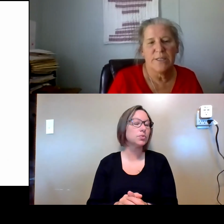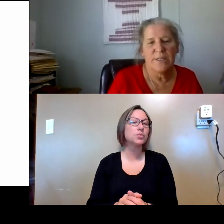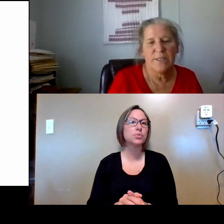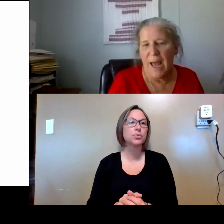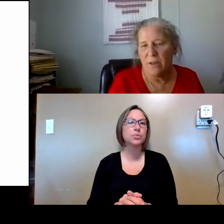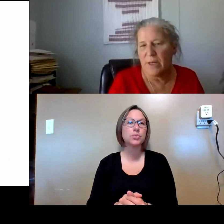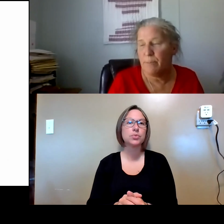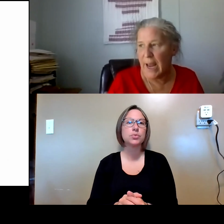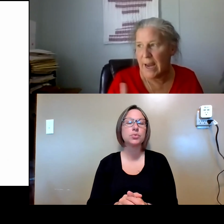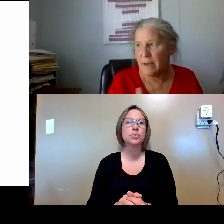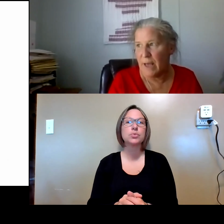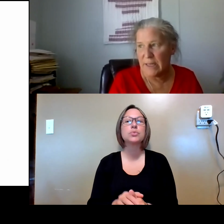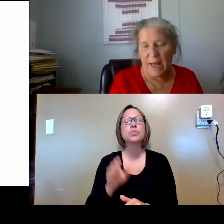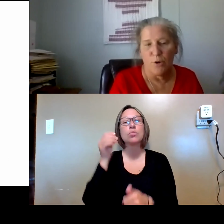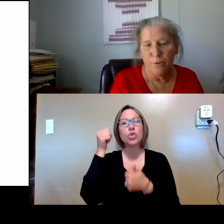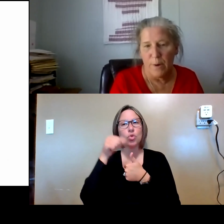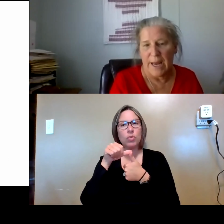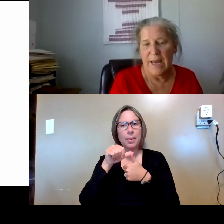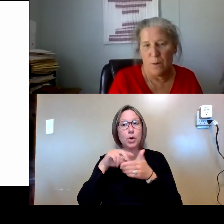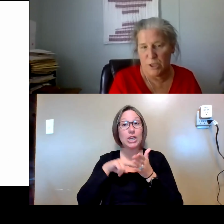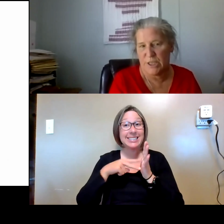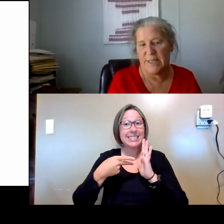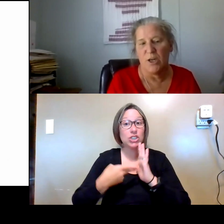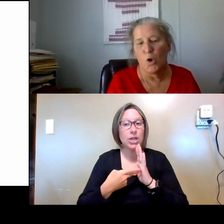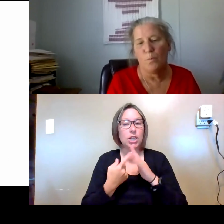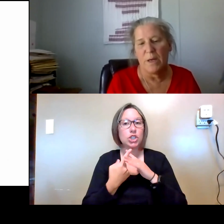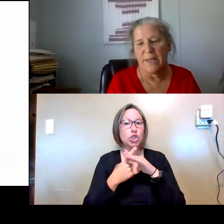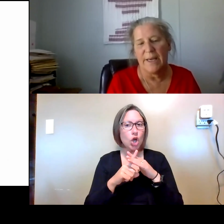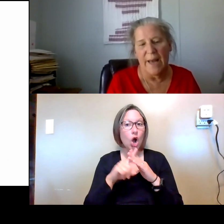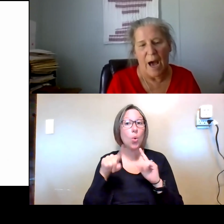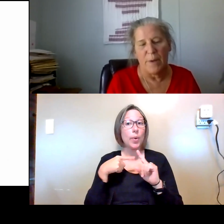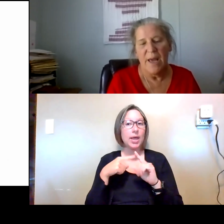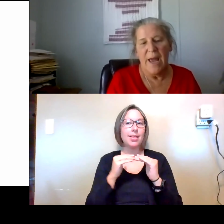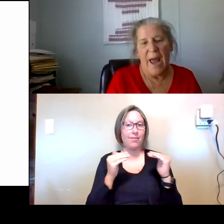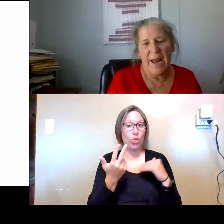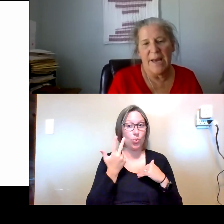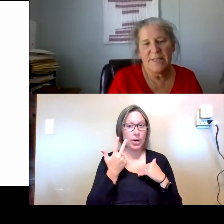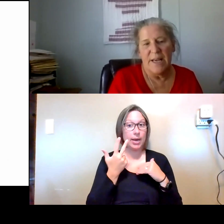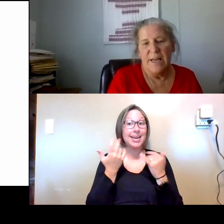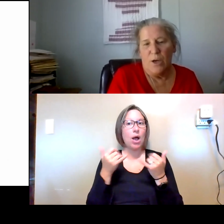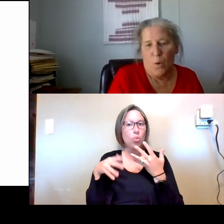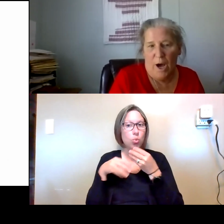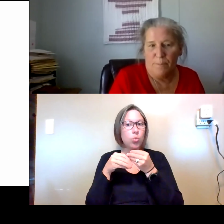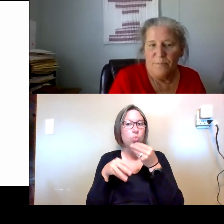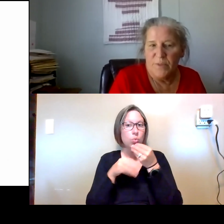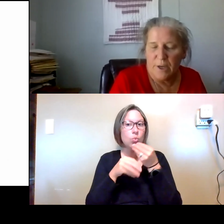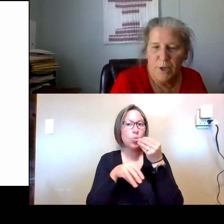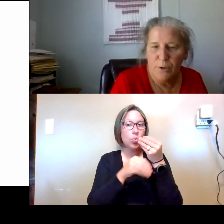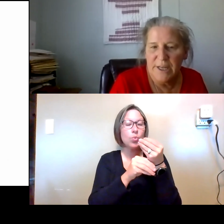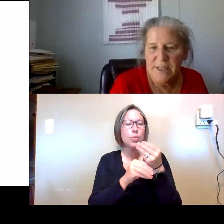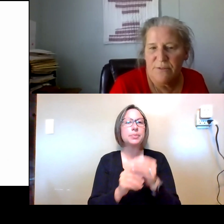our intentionality began at level 3, and we're still building it up. And